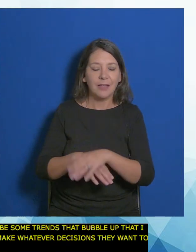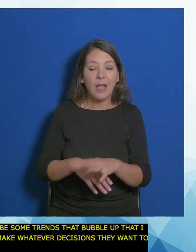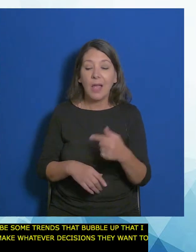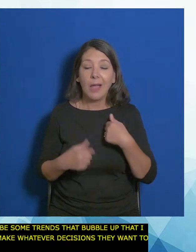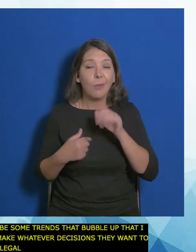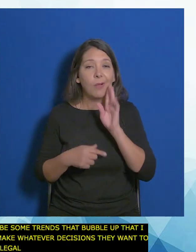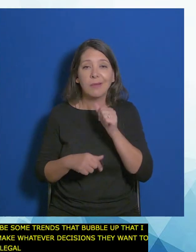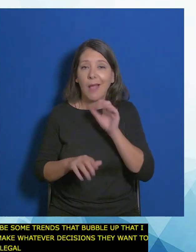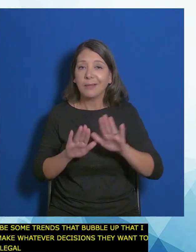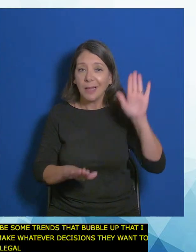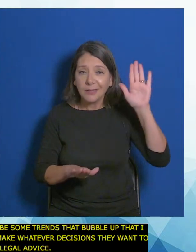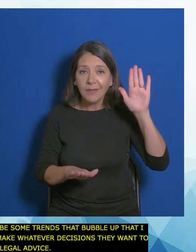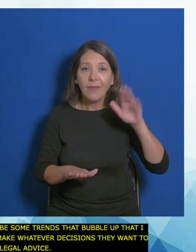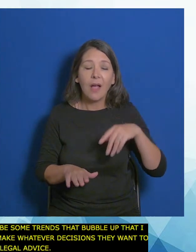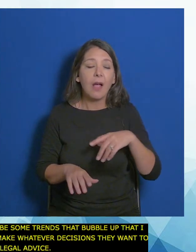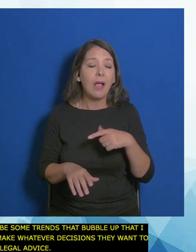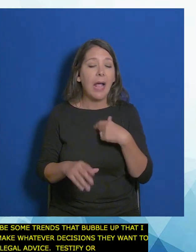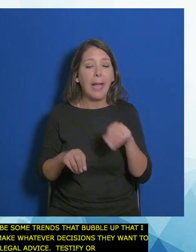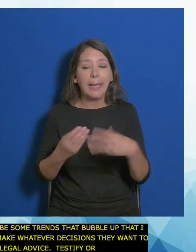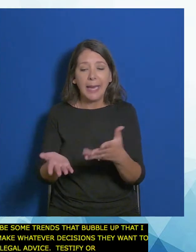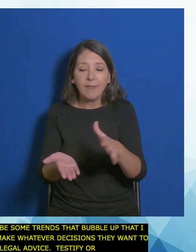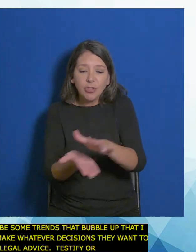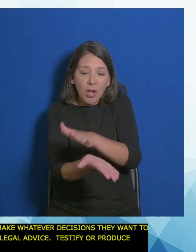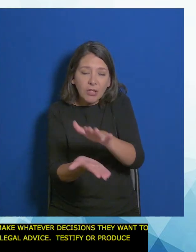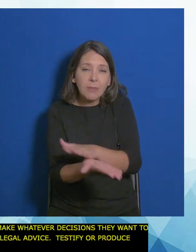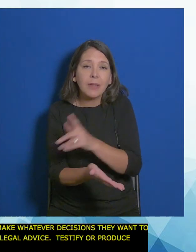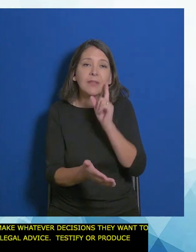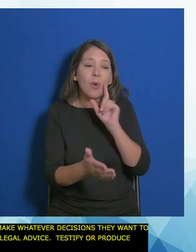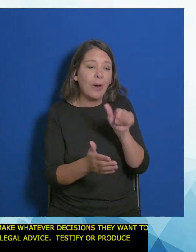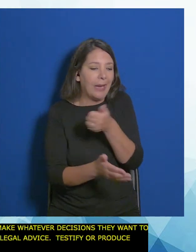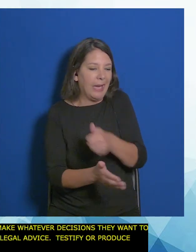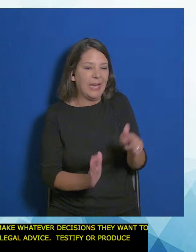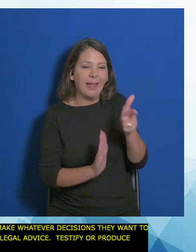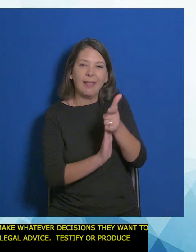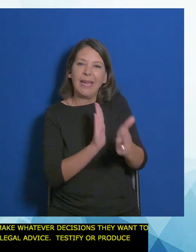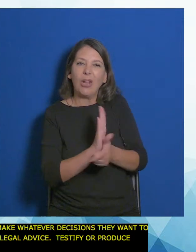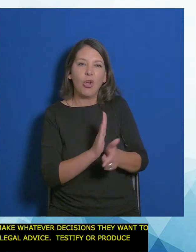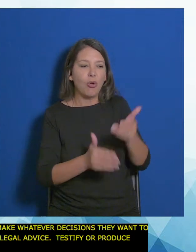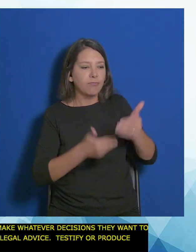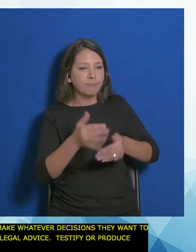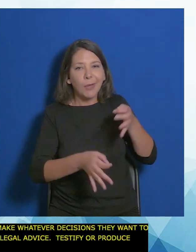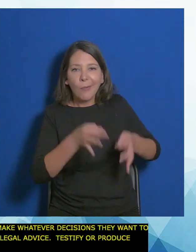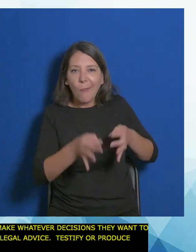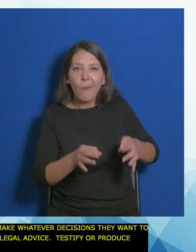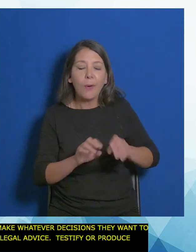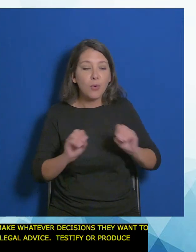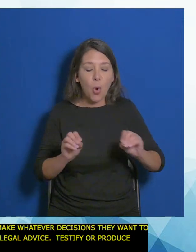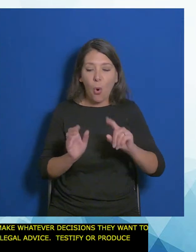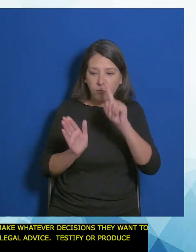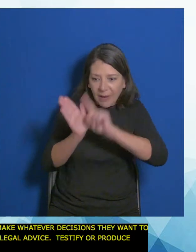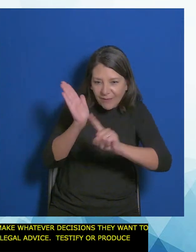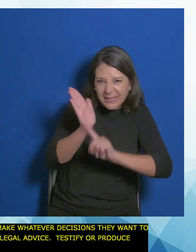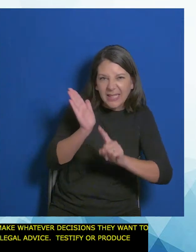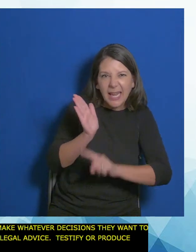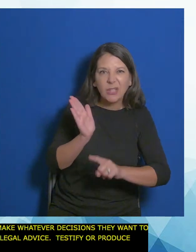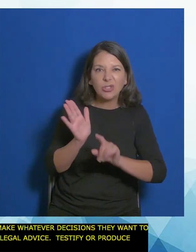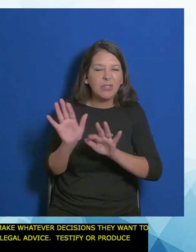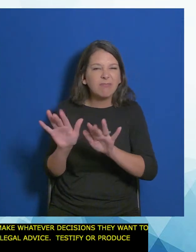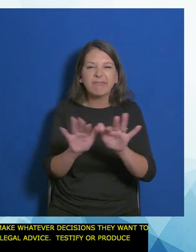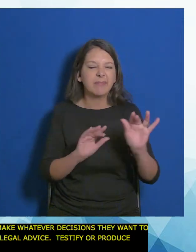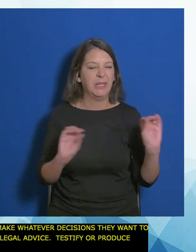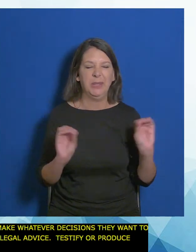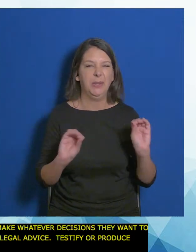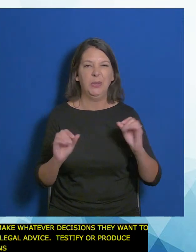or produce documents in legal or other proceedings, conduct investigations. That responsibility